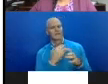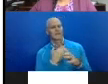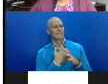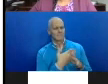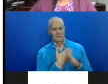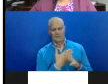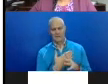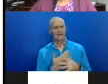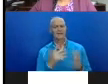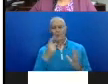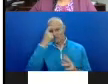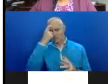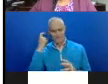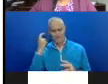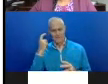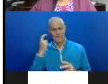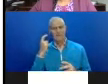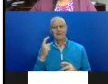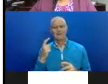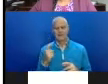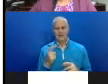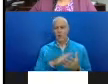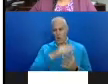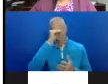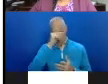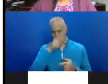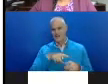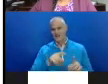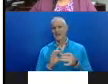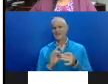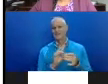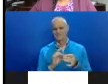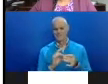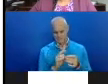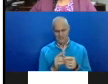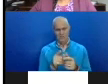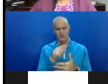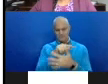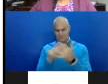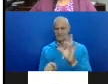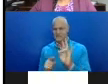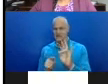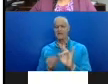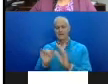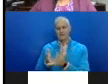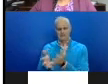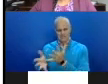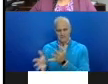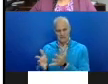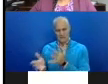of trauma or pick it up when they're in that relationship. But that all needs to be attended to, before she can move